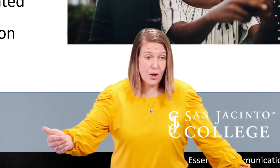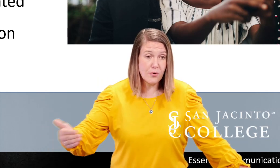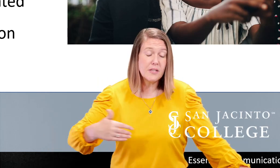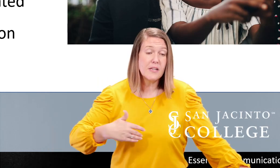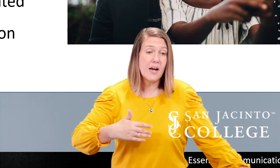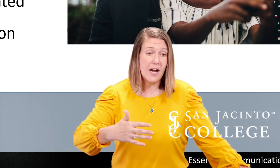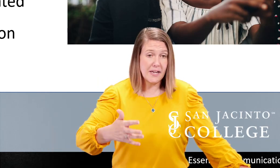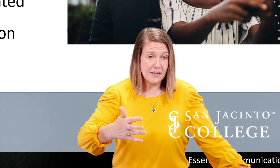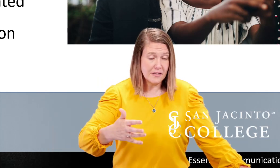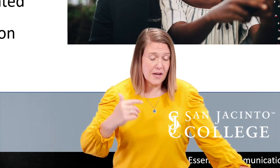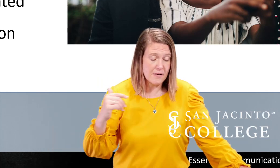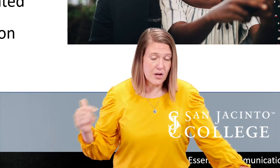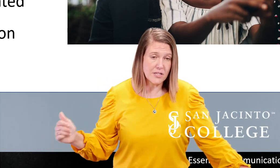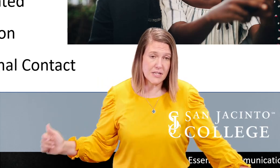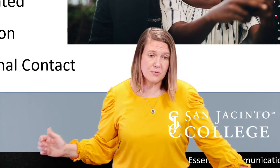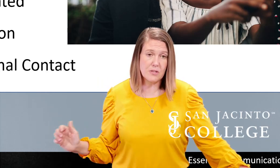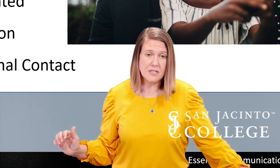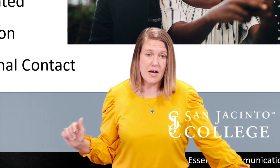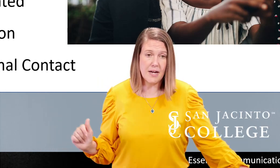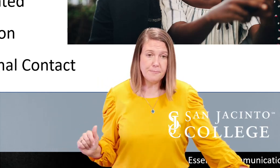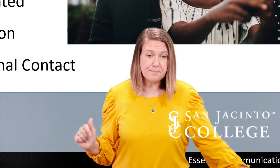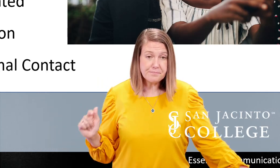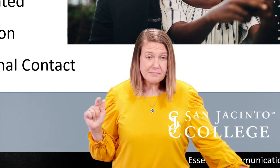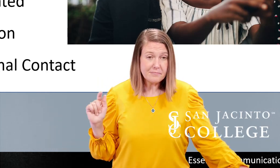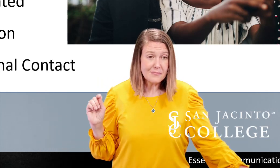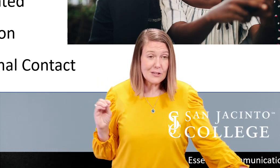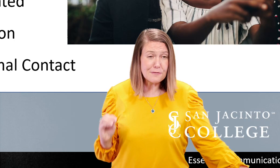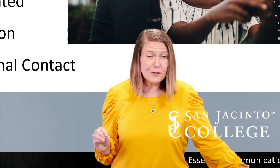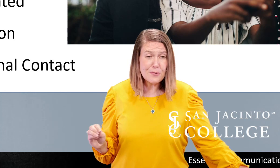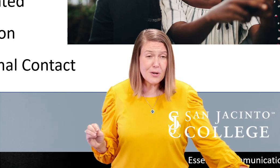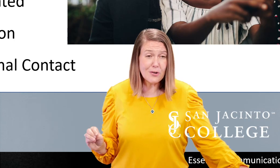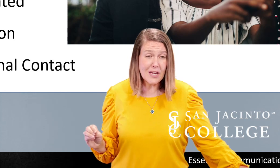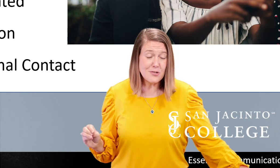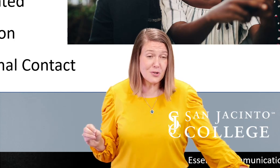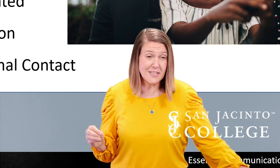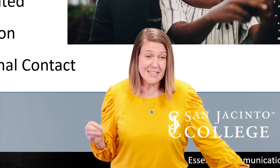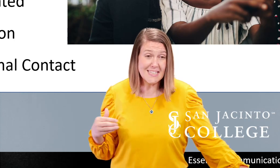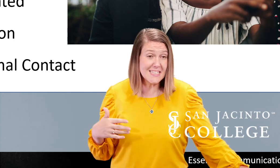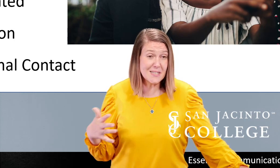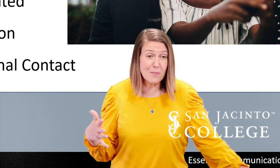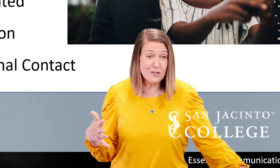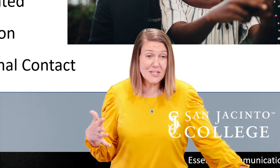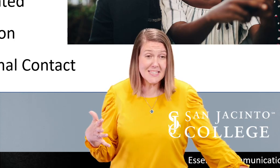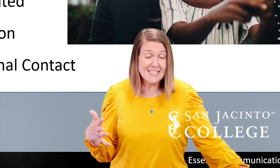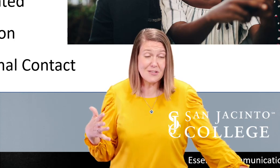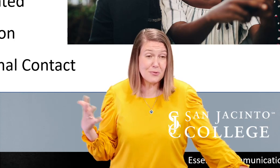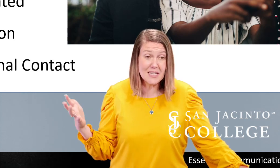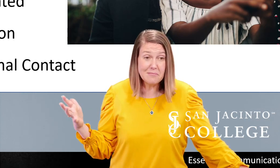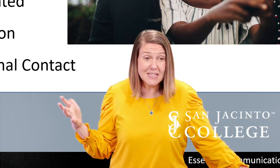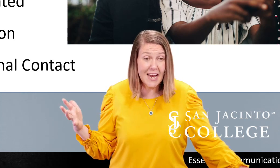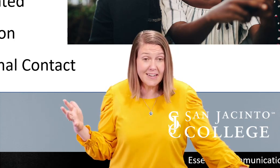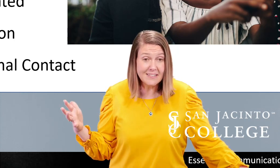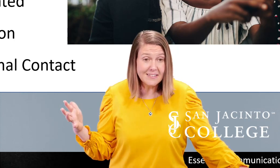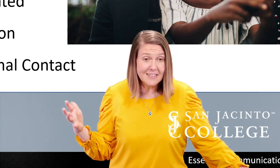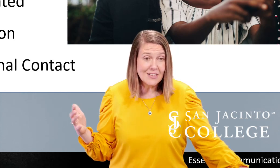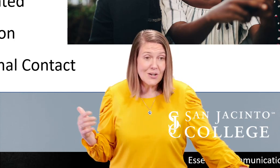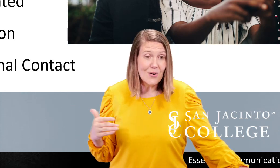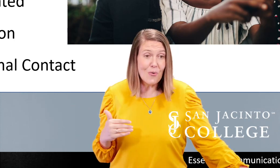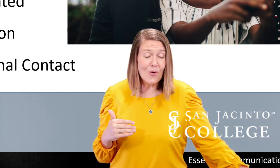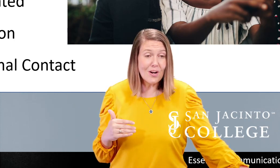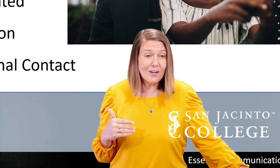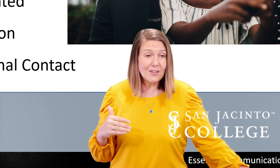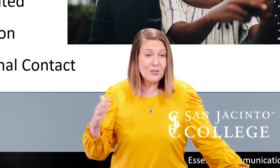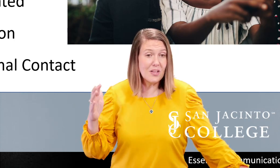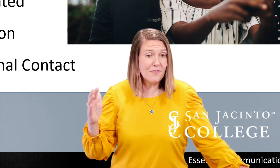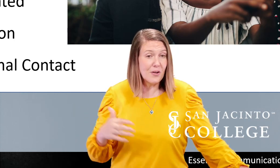lead to low. High context will lead to high. Frequent or occasional contact. Is this someone you're texting 3 times a day?